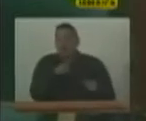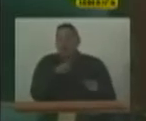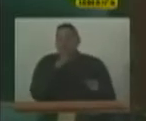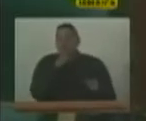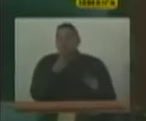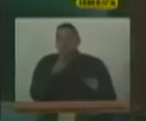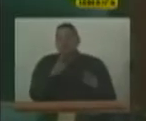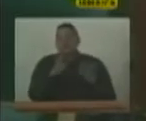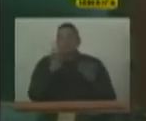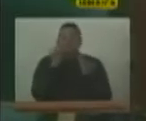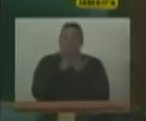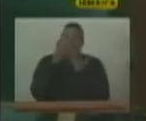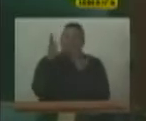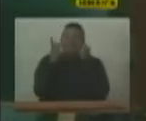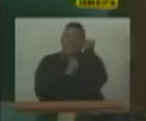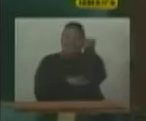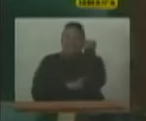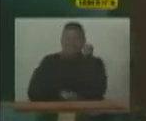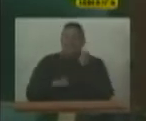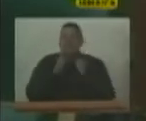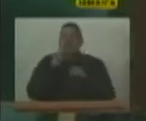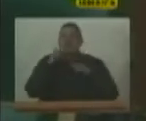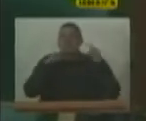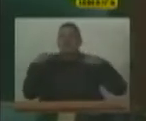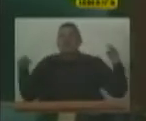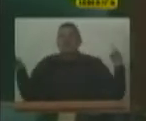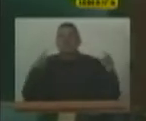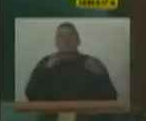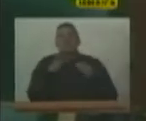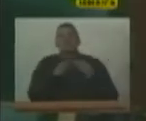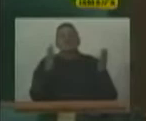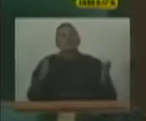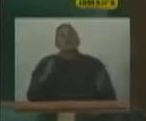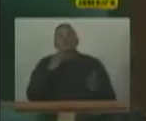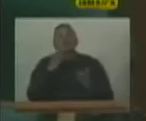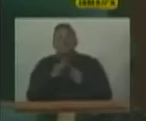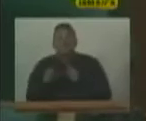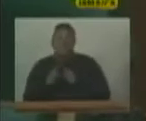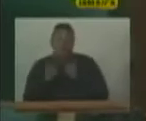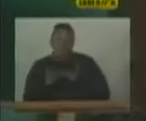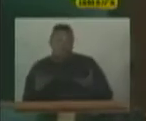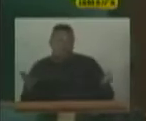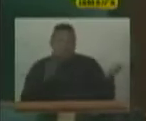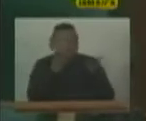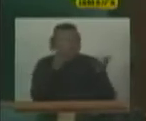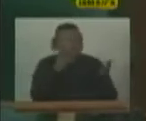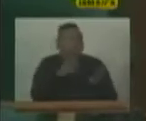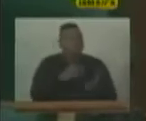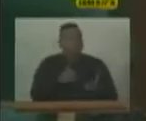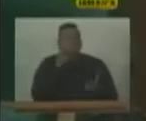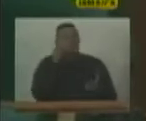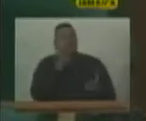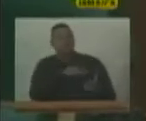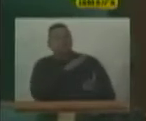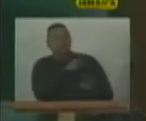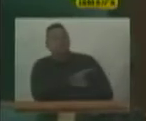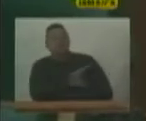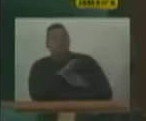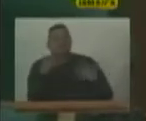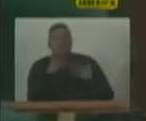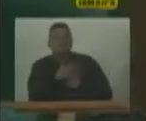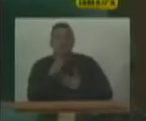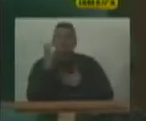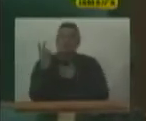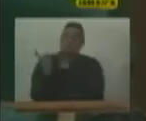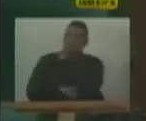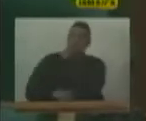conform with the sanctions and various suppliers of goods and services elect to refuse its business out of fear of secondary